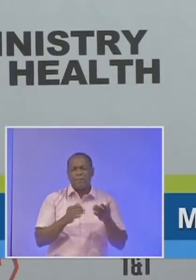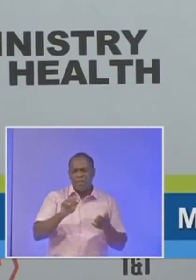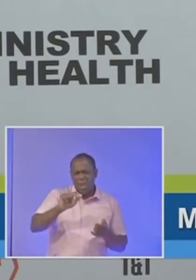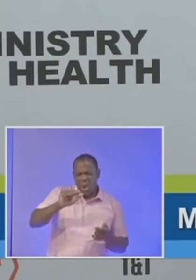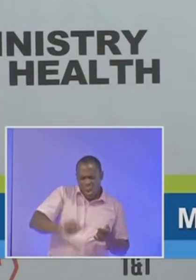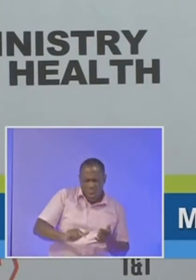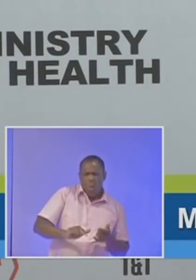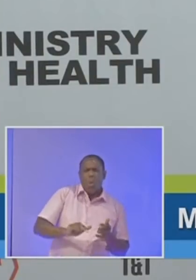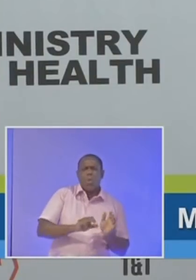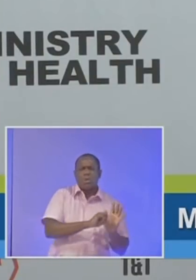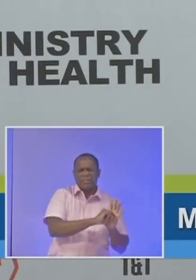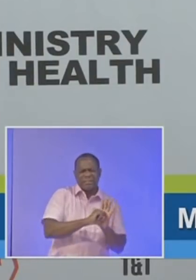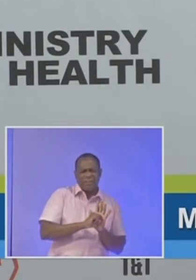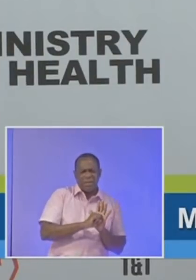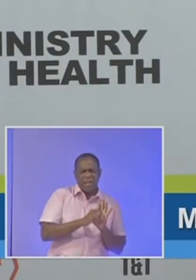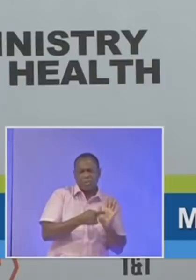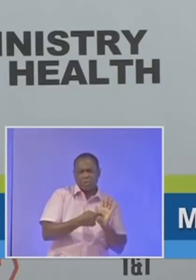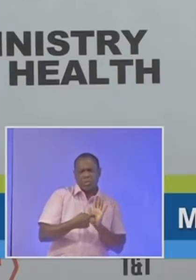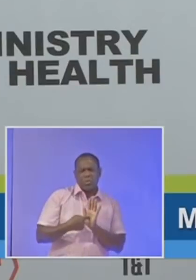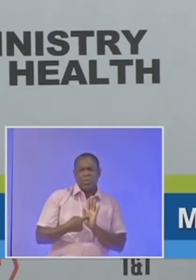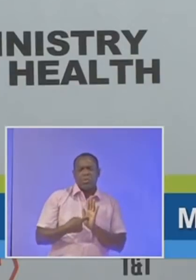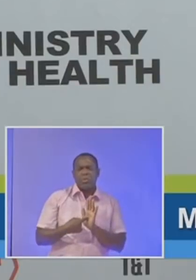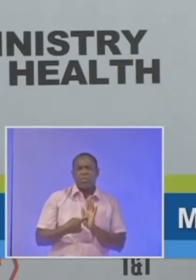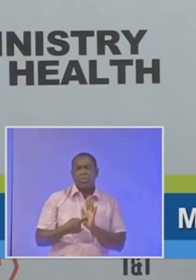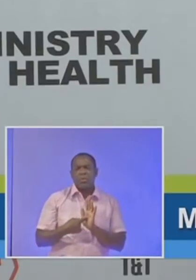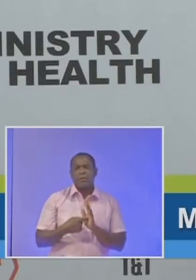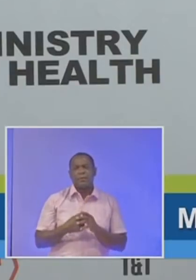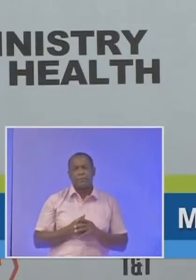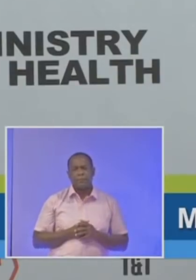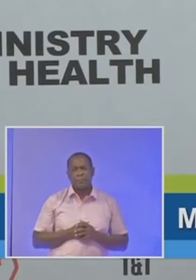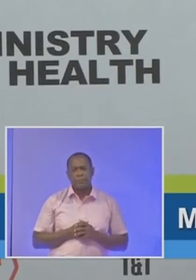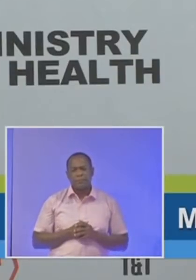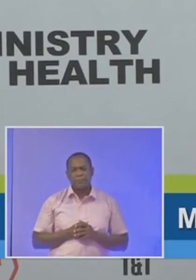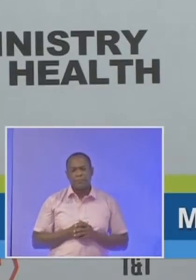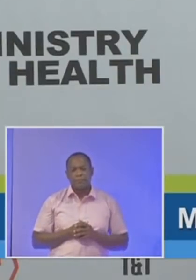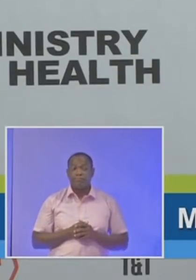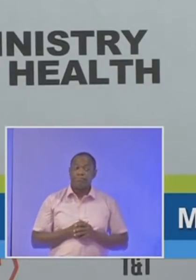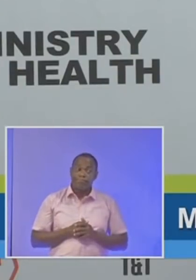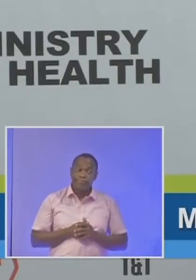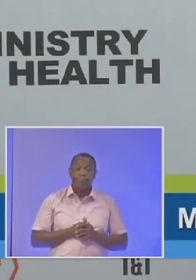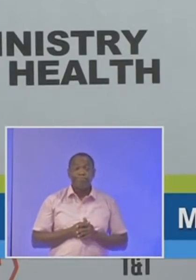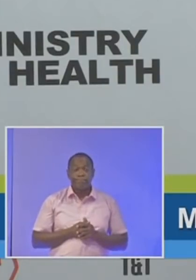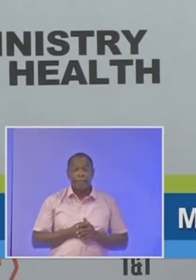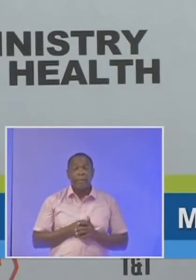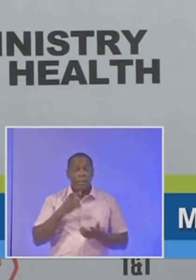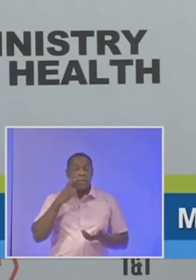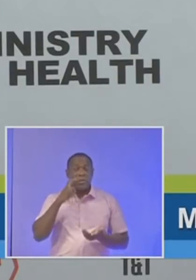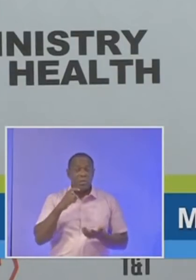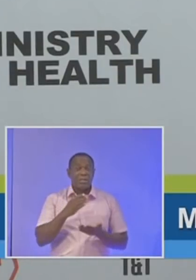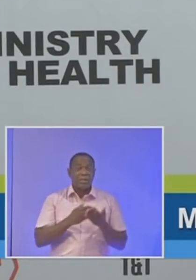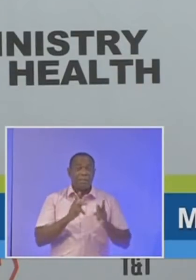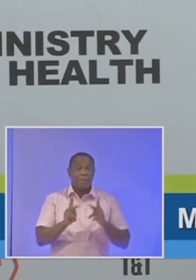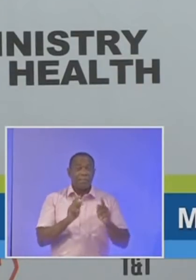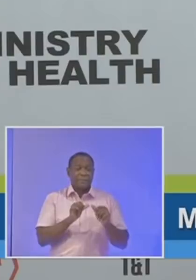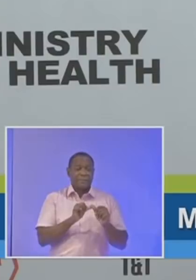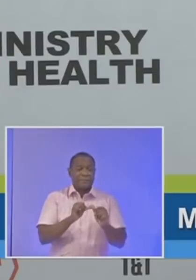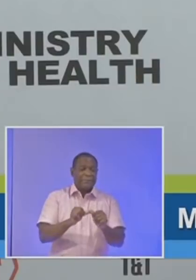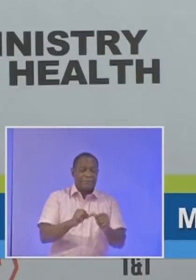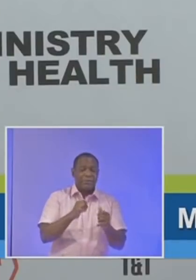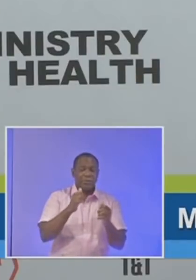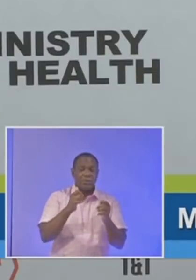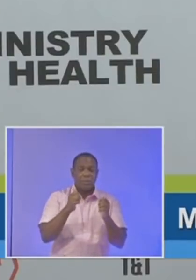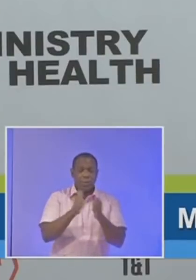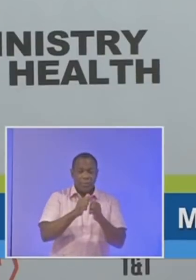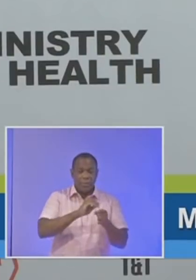Where I work, we have had many patients battling this disease for longer than their expected quarantine period. The